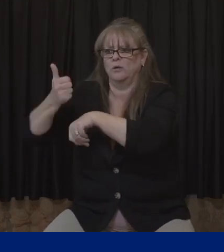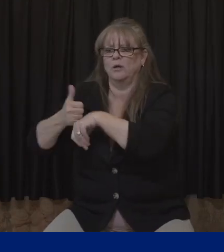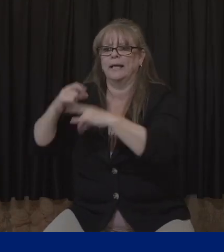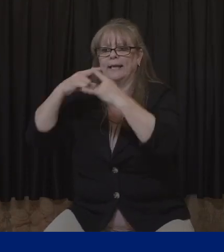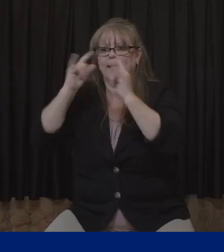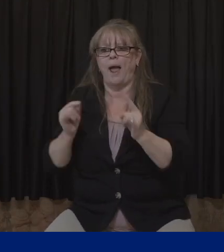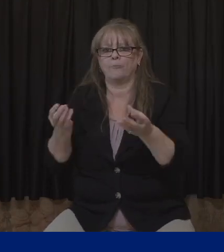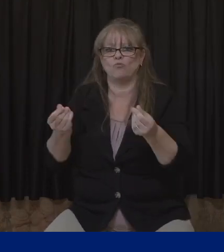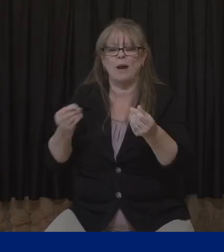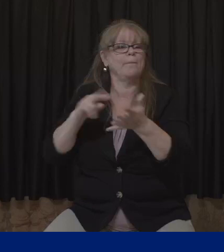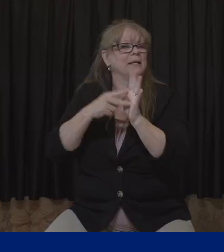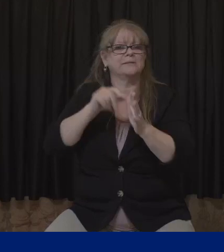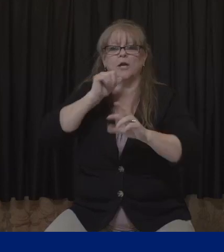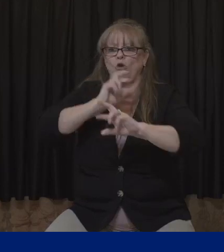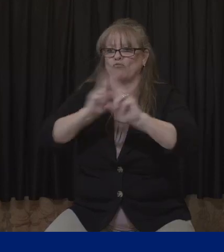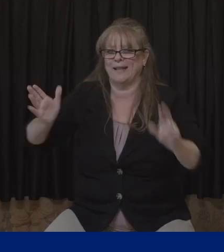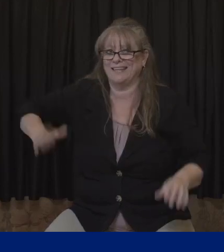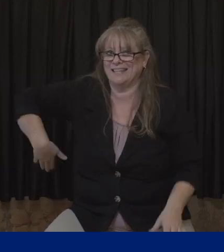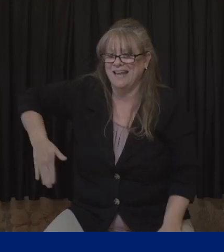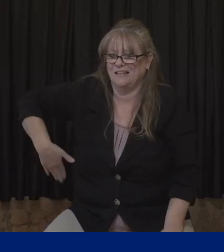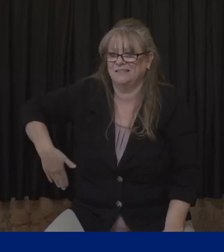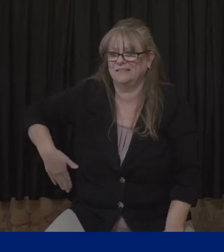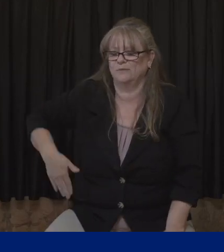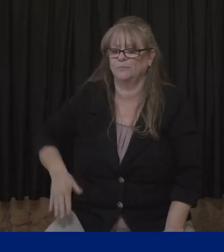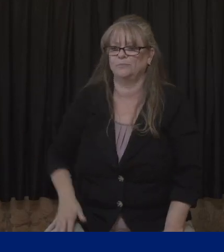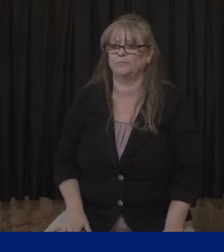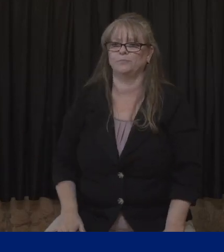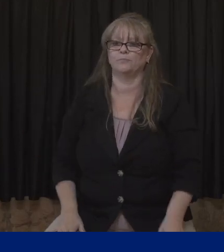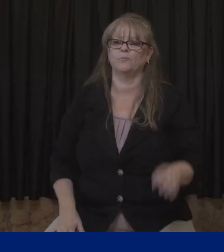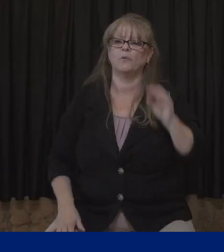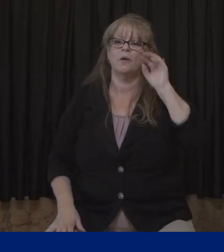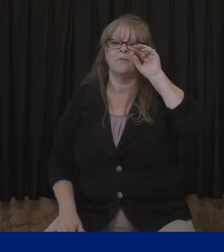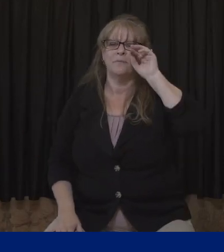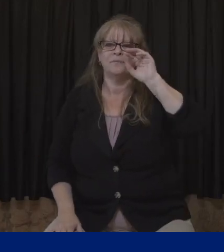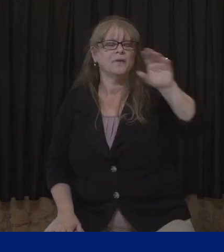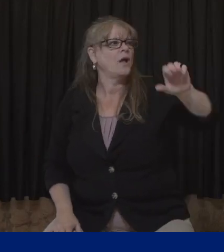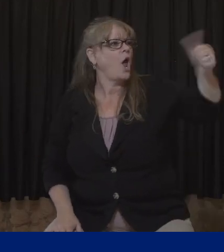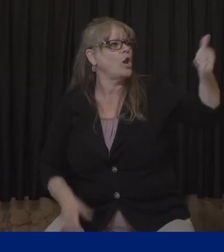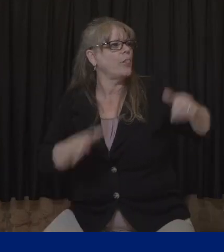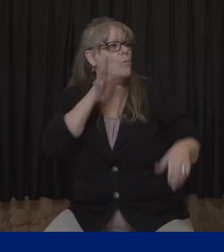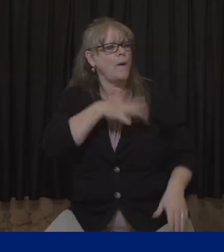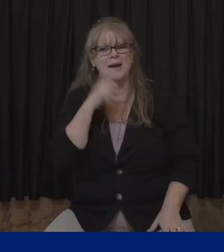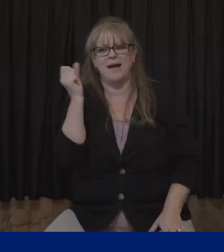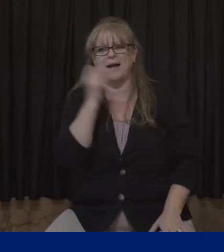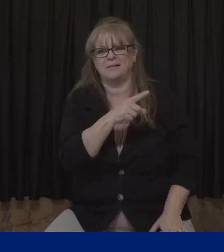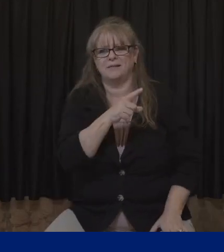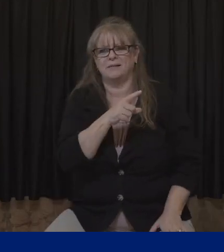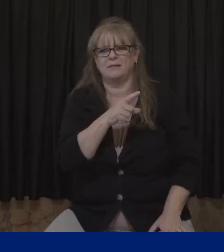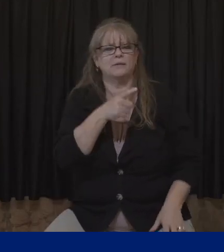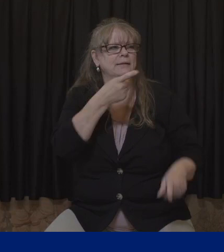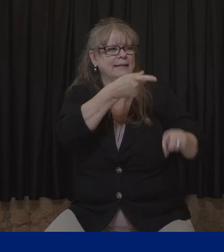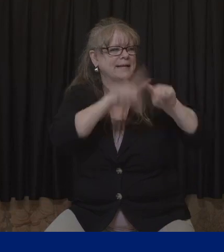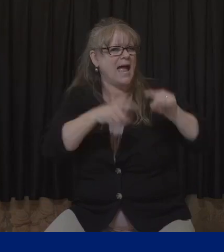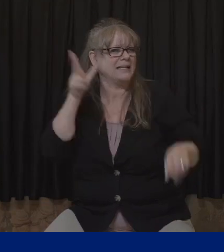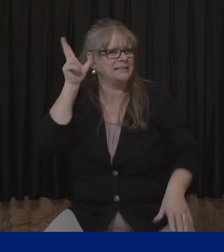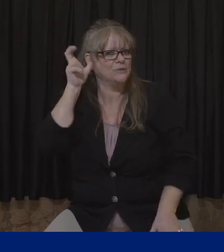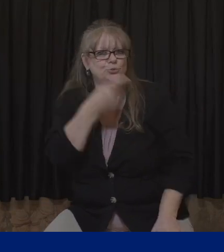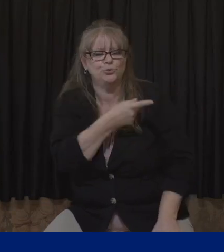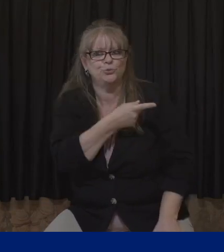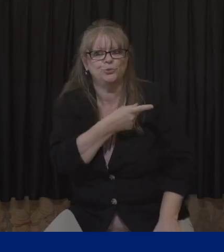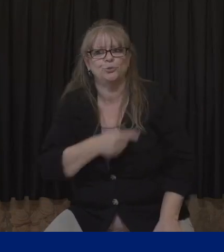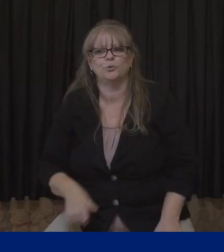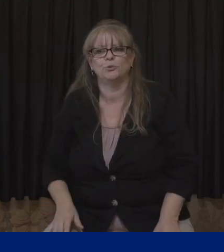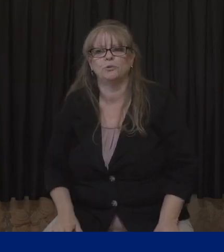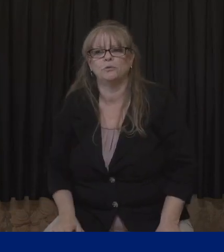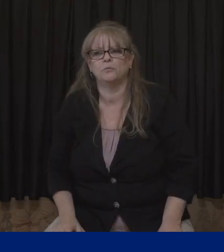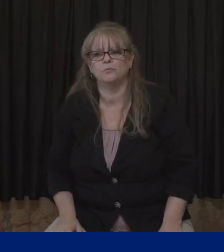about this. Why are gatherings of 10 okay? This seems to go against all else on these orders. Why take the risk? You should not take the risk if you